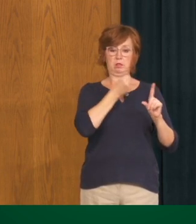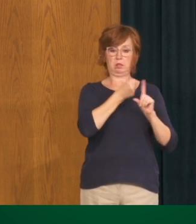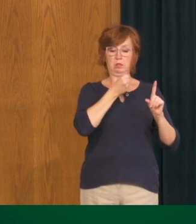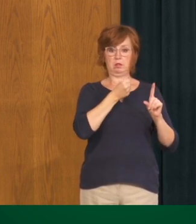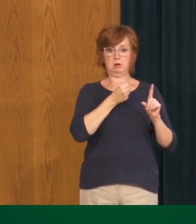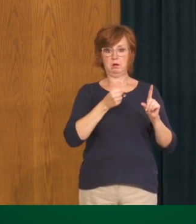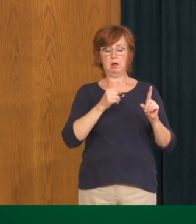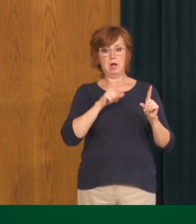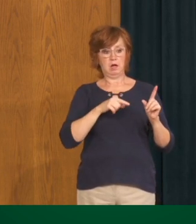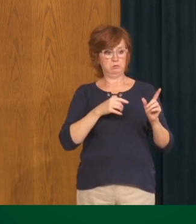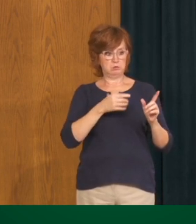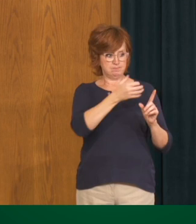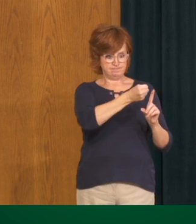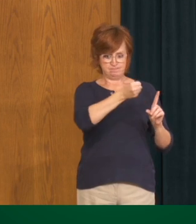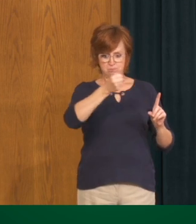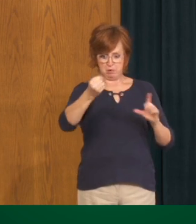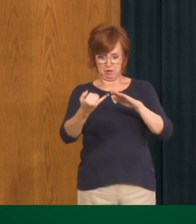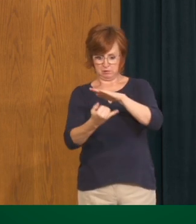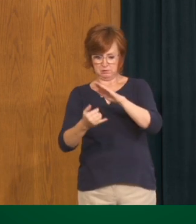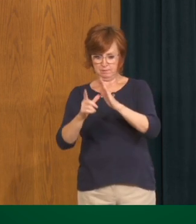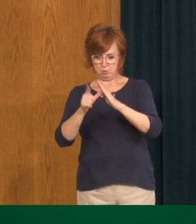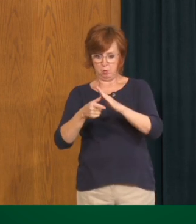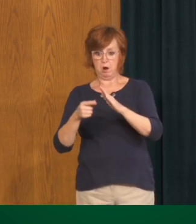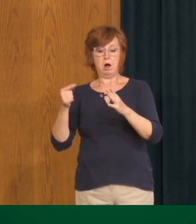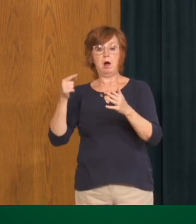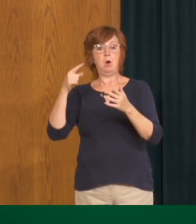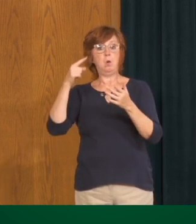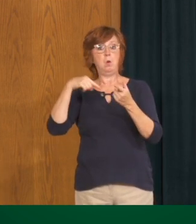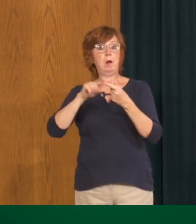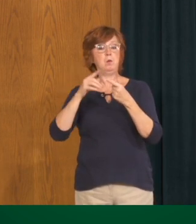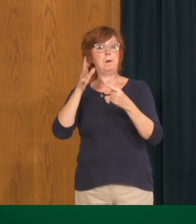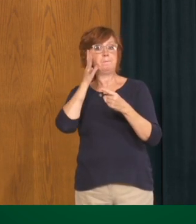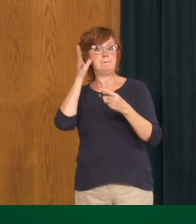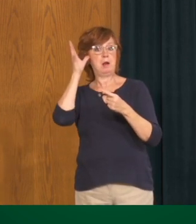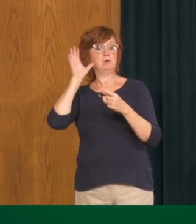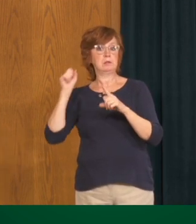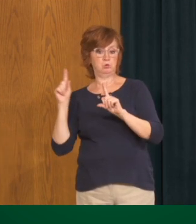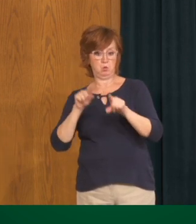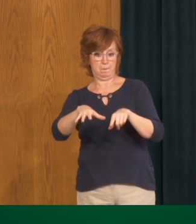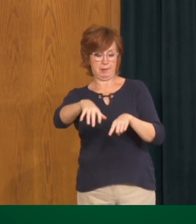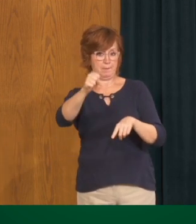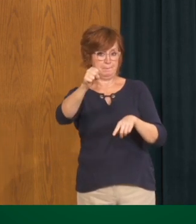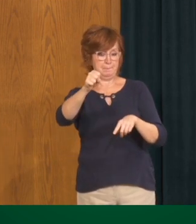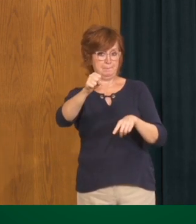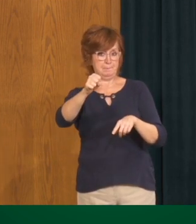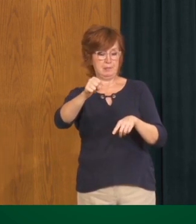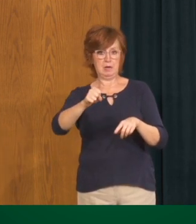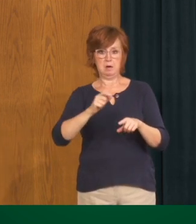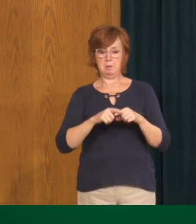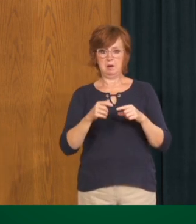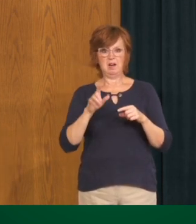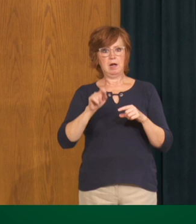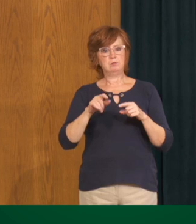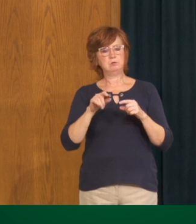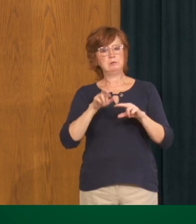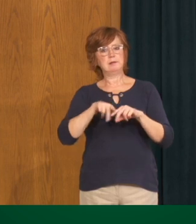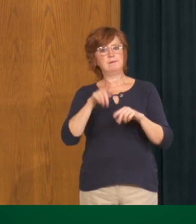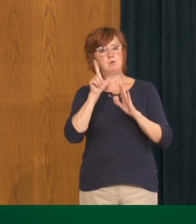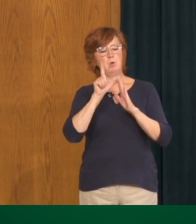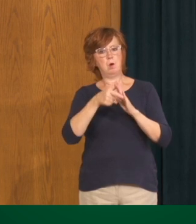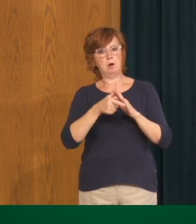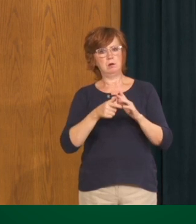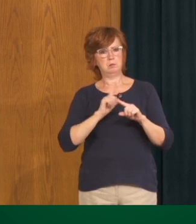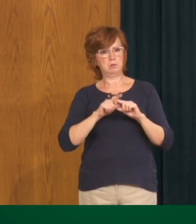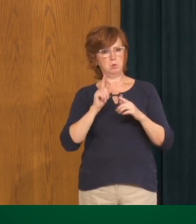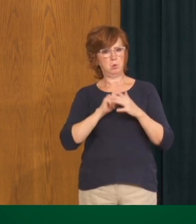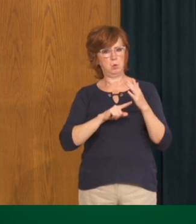came to what happens to the class when there's a positive COVID-19 test, either with a teacher or a kid in the class. You talked